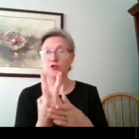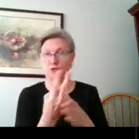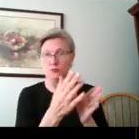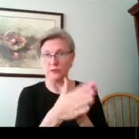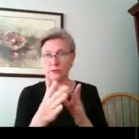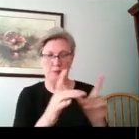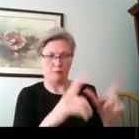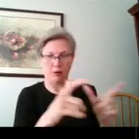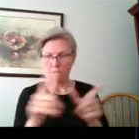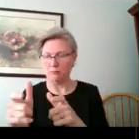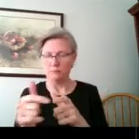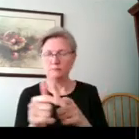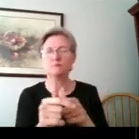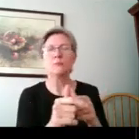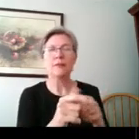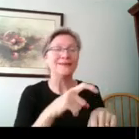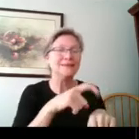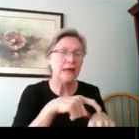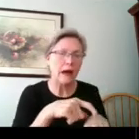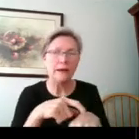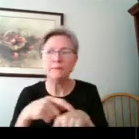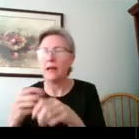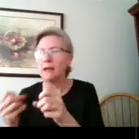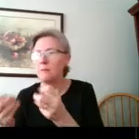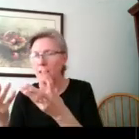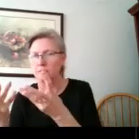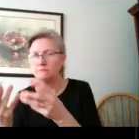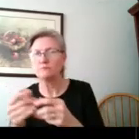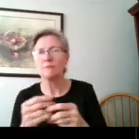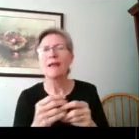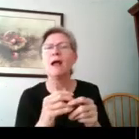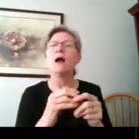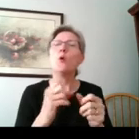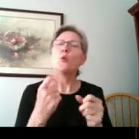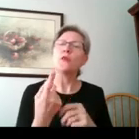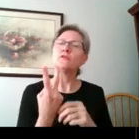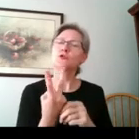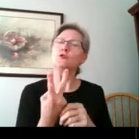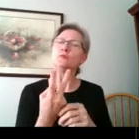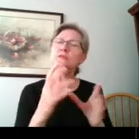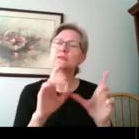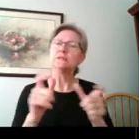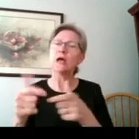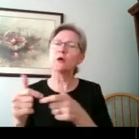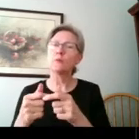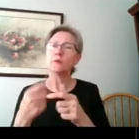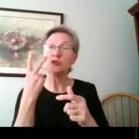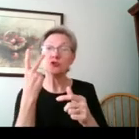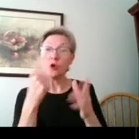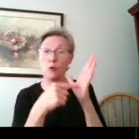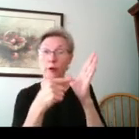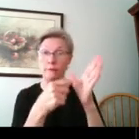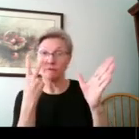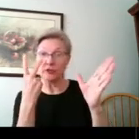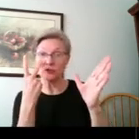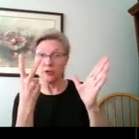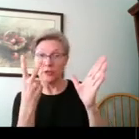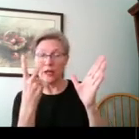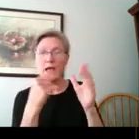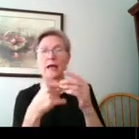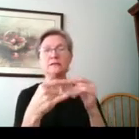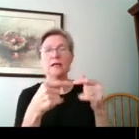okay, with a data set that has two sets of rules, how can we then visually represent that as a line graph? And